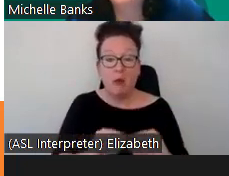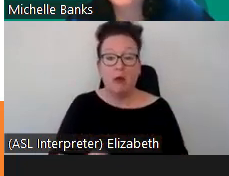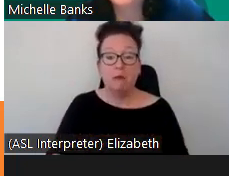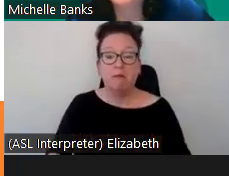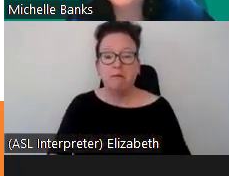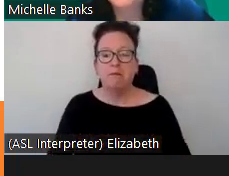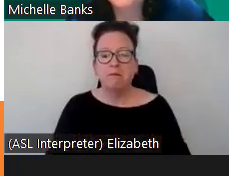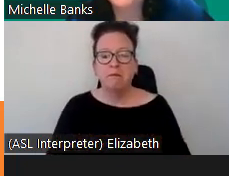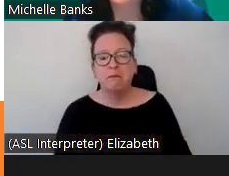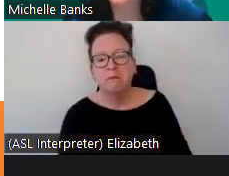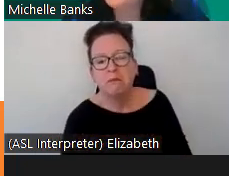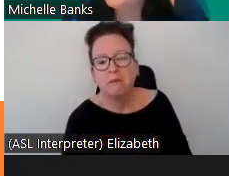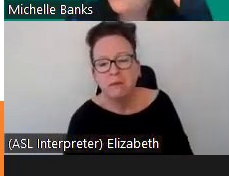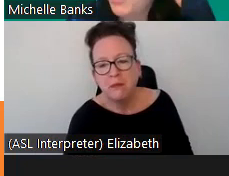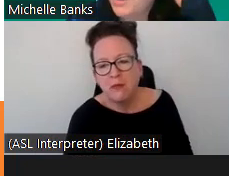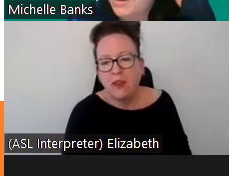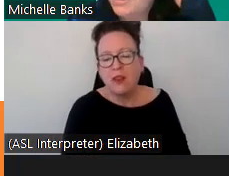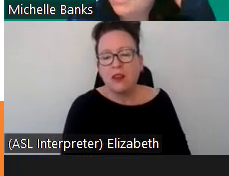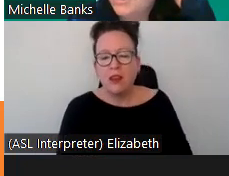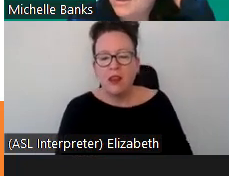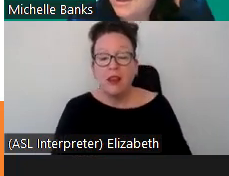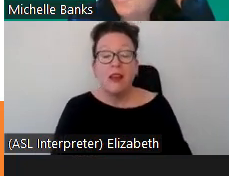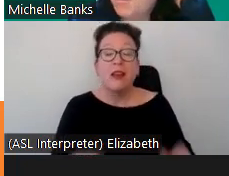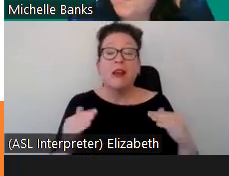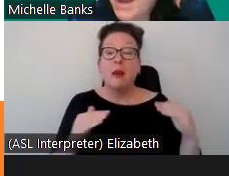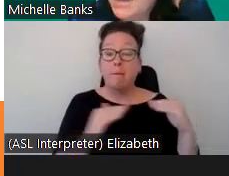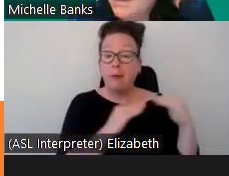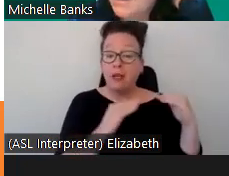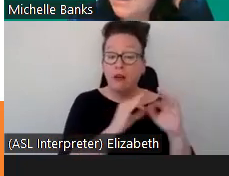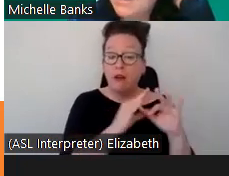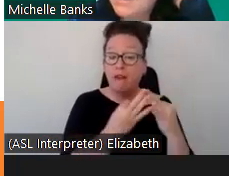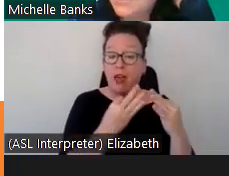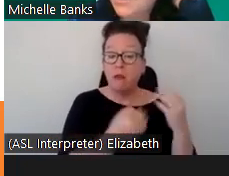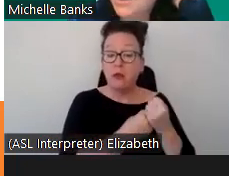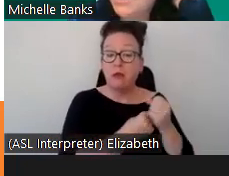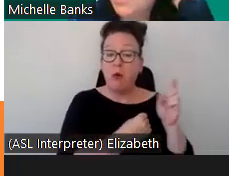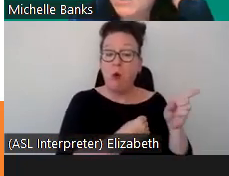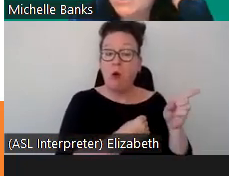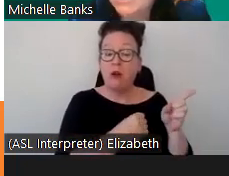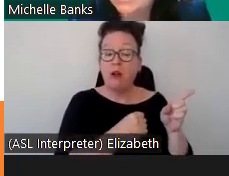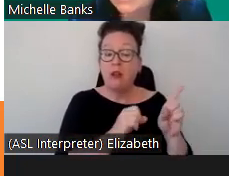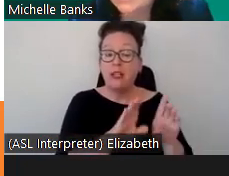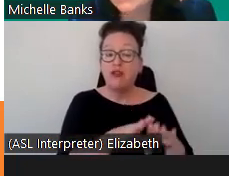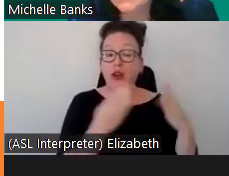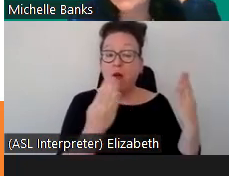Peer and family support in general VR, if provided, is externally